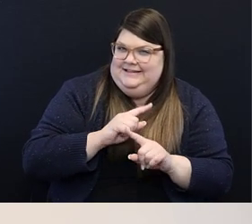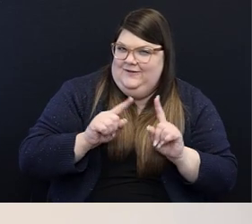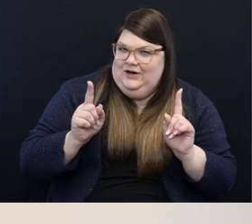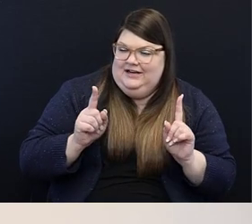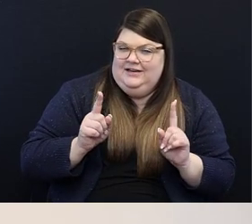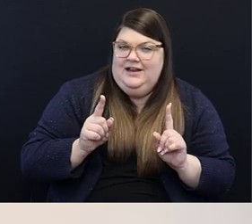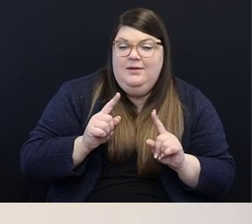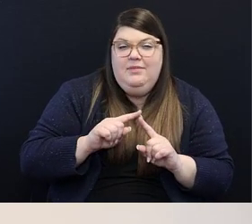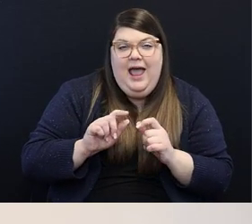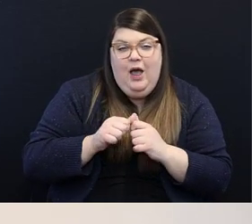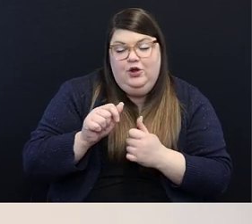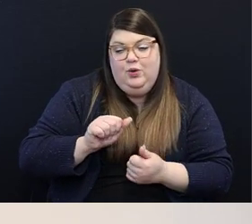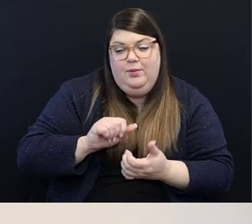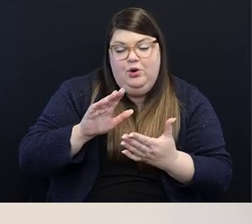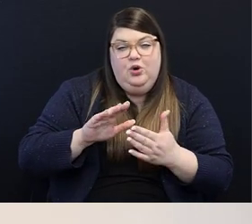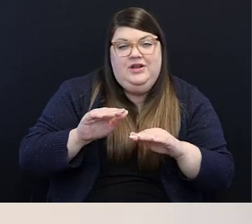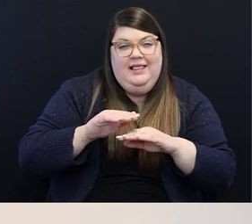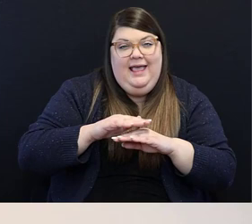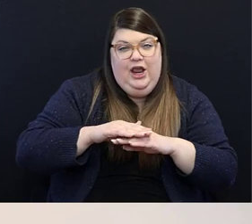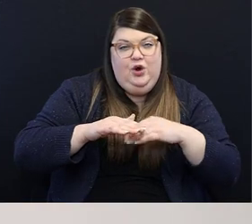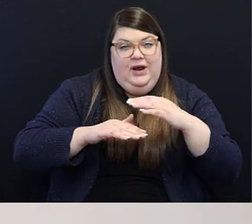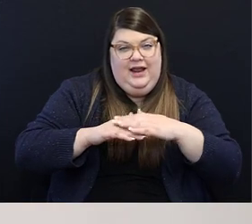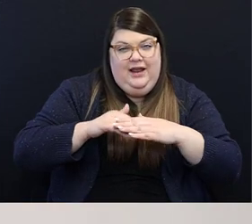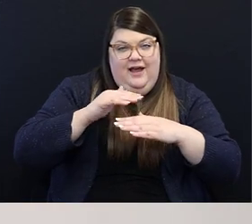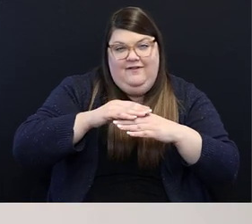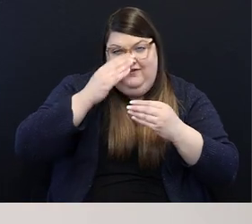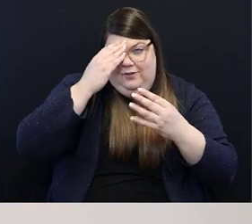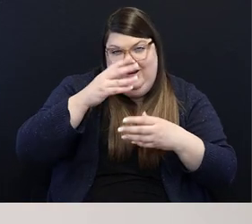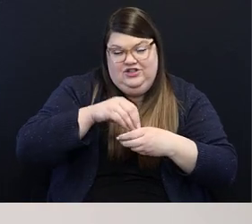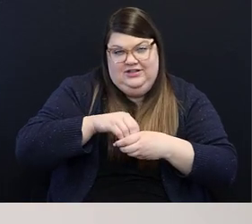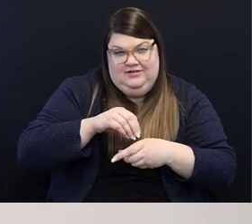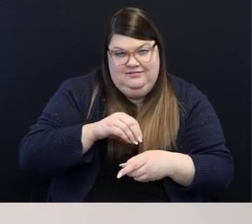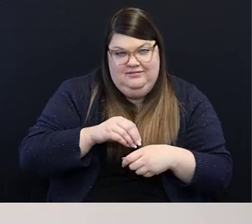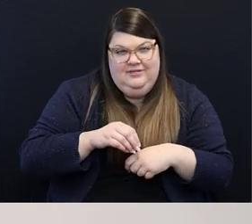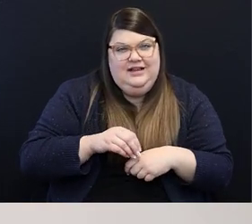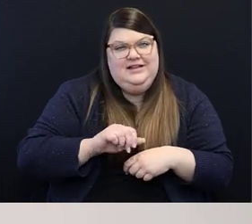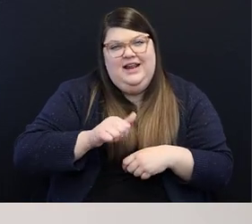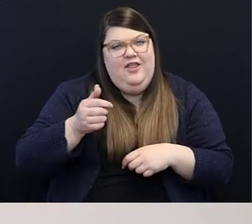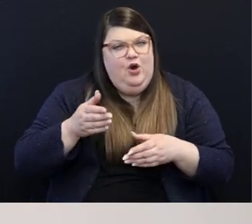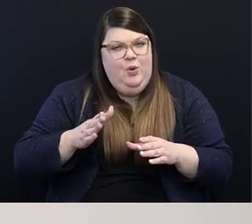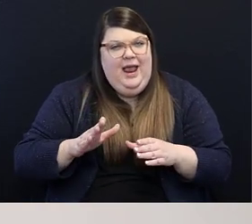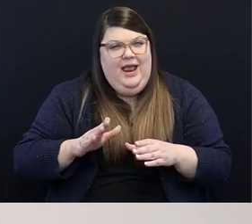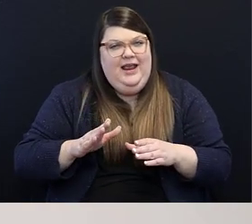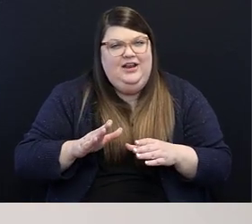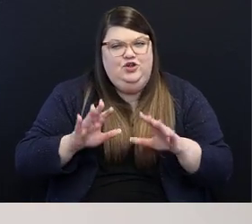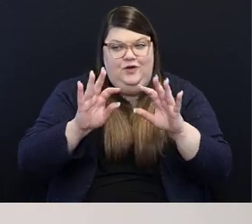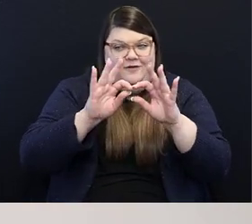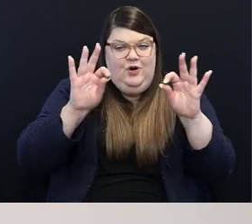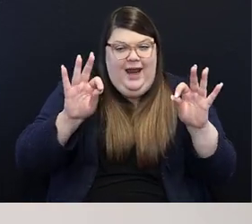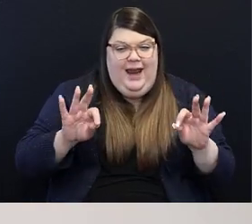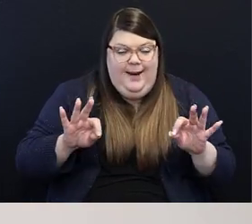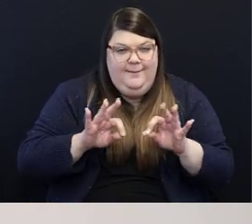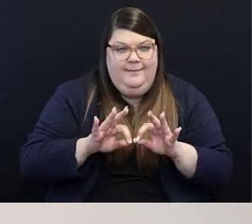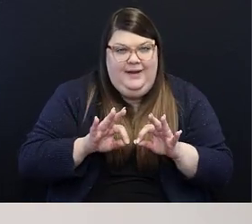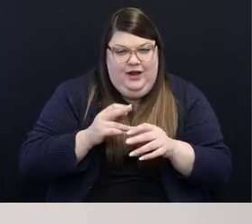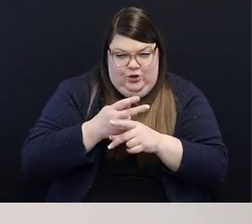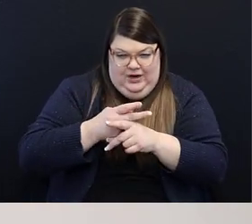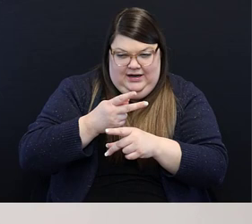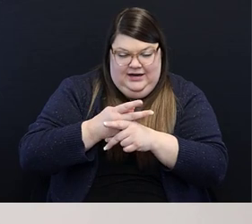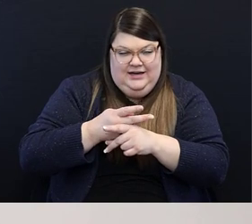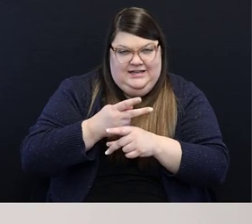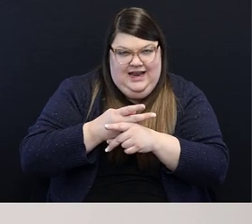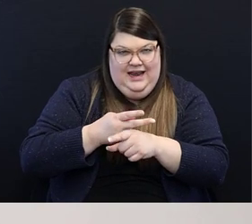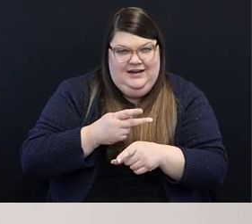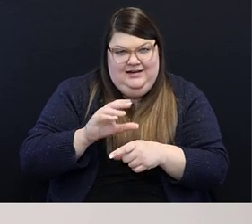the layering of information within those, it's another way to frame and contain information. And a term that we've used